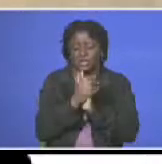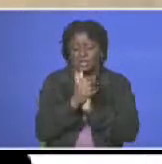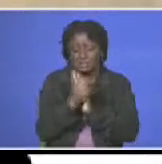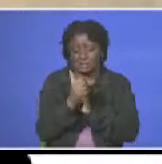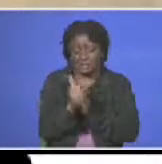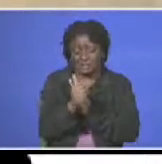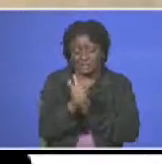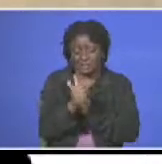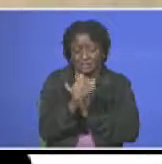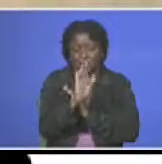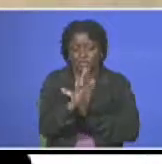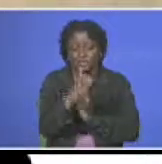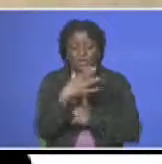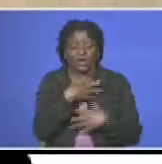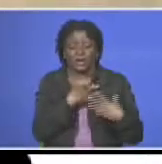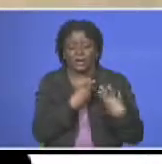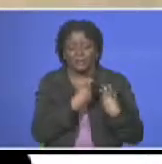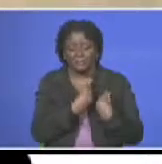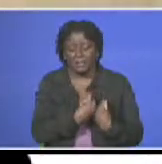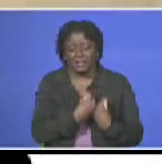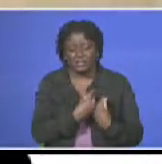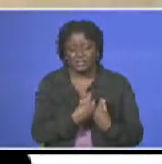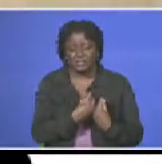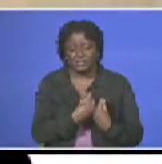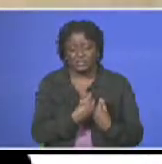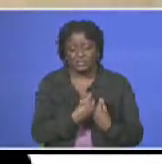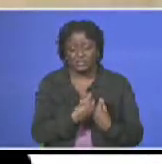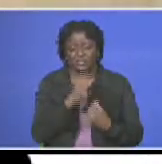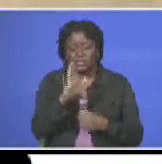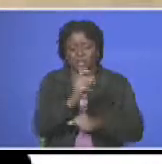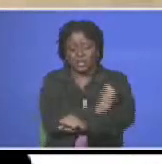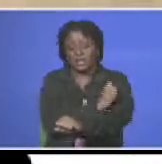your compassion, it is your energy